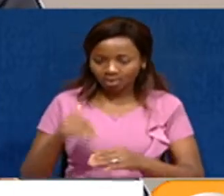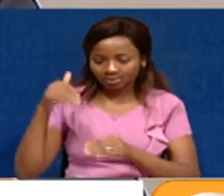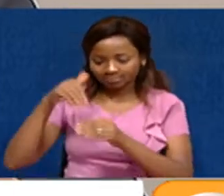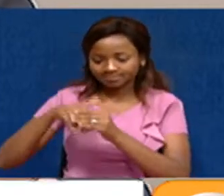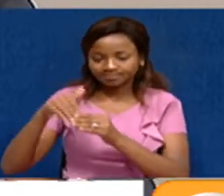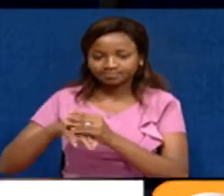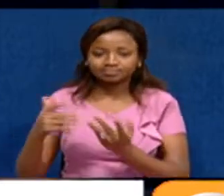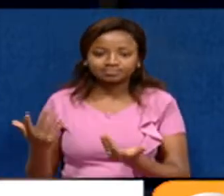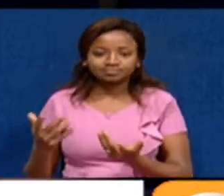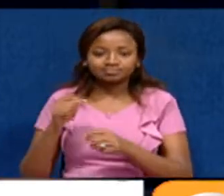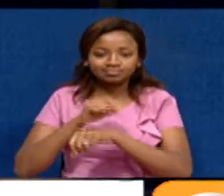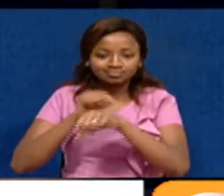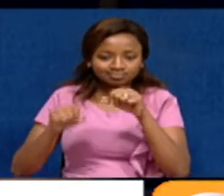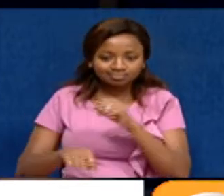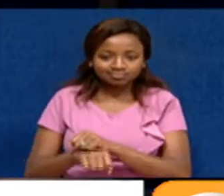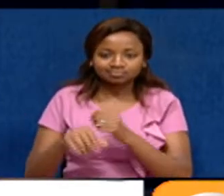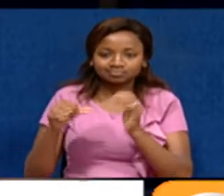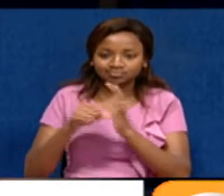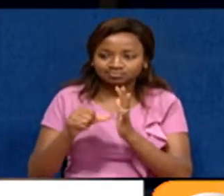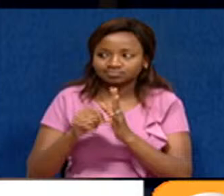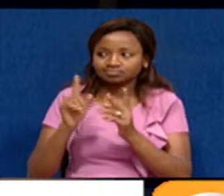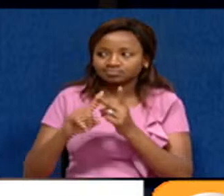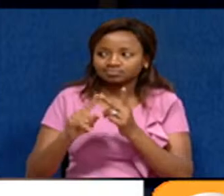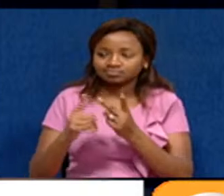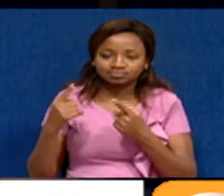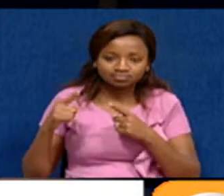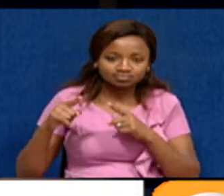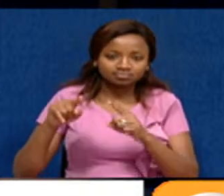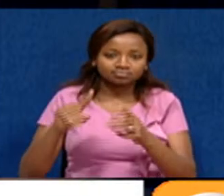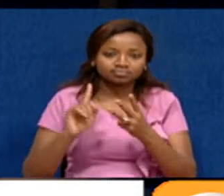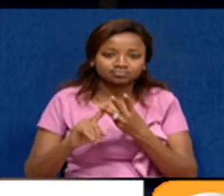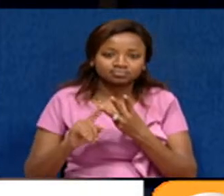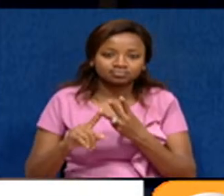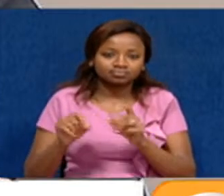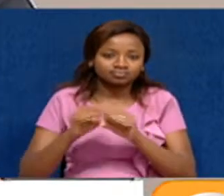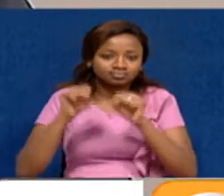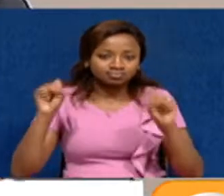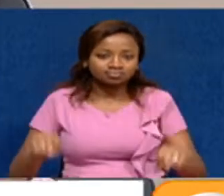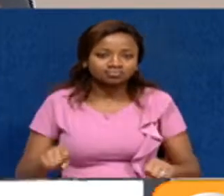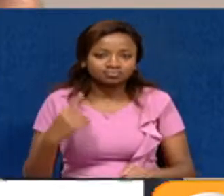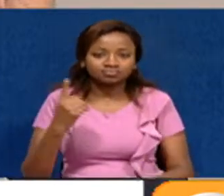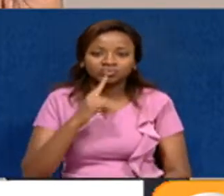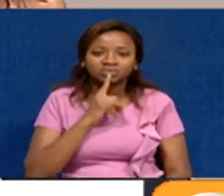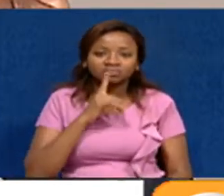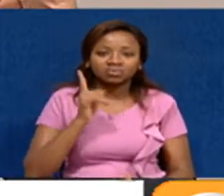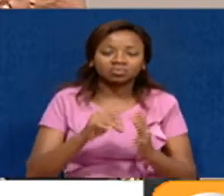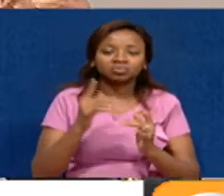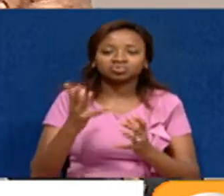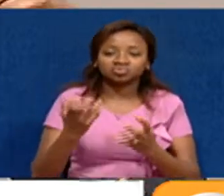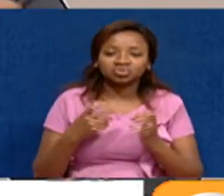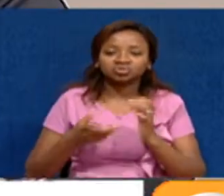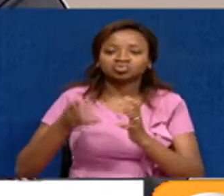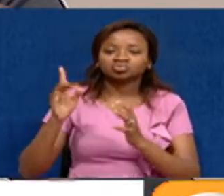about compliance, systems and everything. What I'm hearing is about neck disbandment,